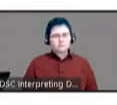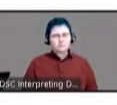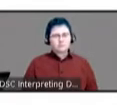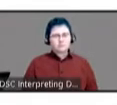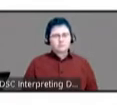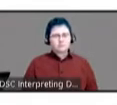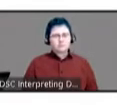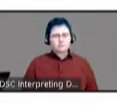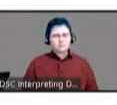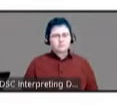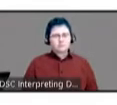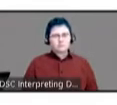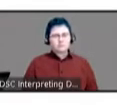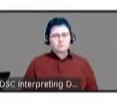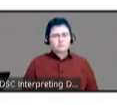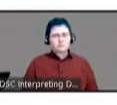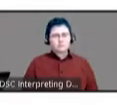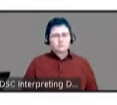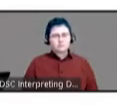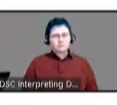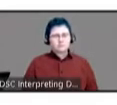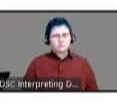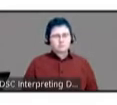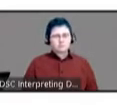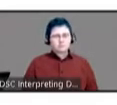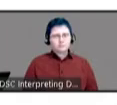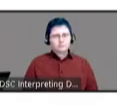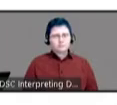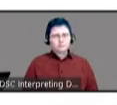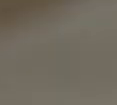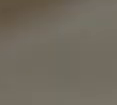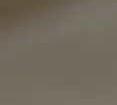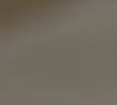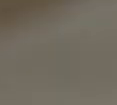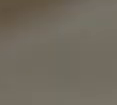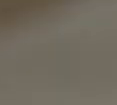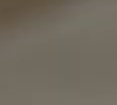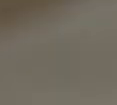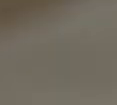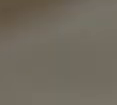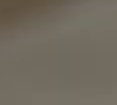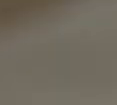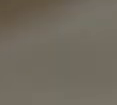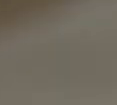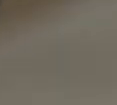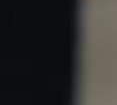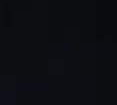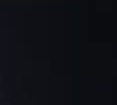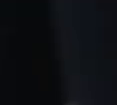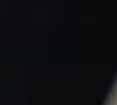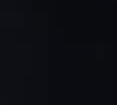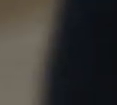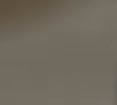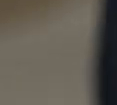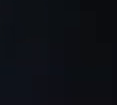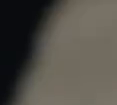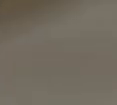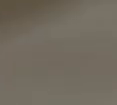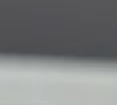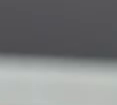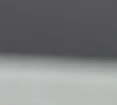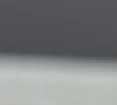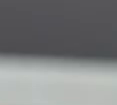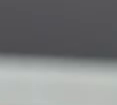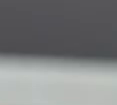to 8,000 people within a two-day span, which is set for next Friday and Saturday at the University of Toledo ROTC Hall. Now, if you